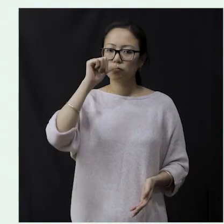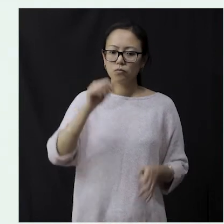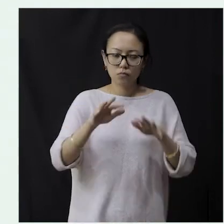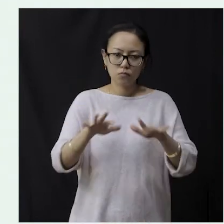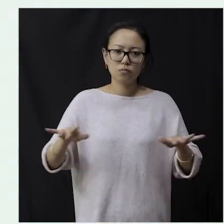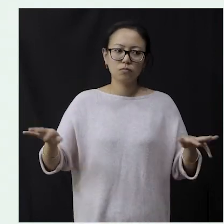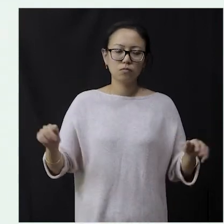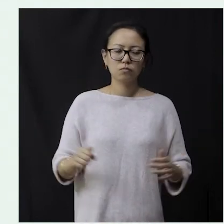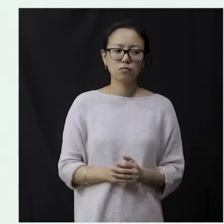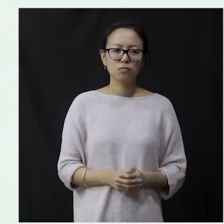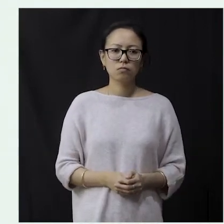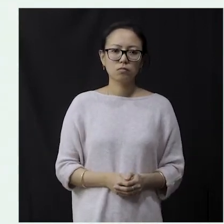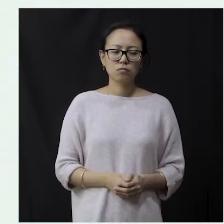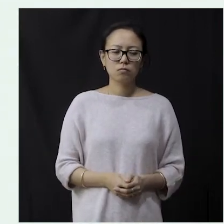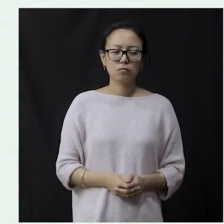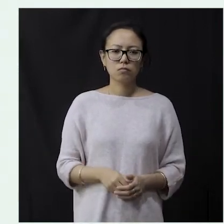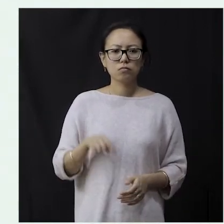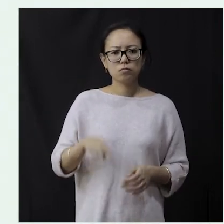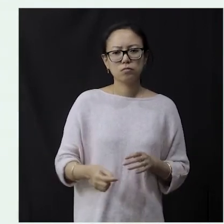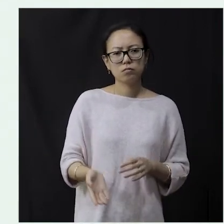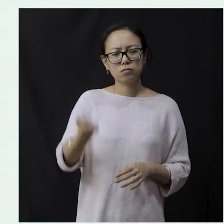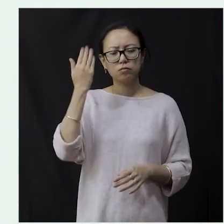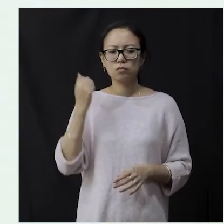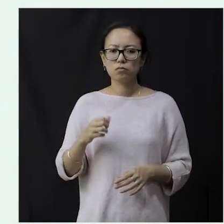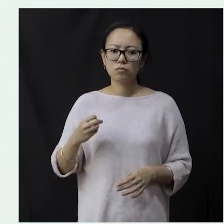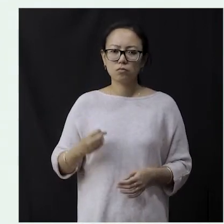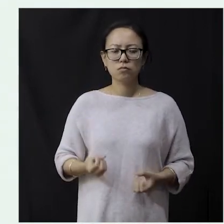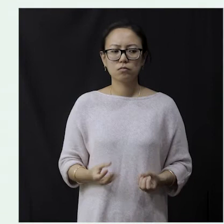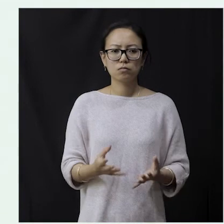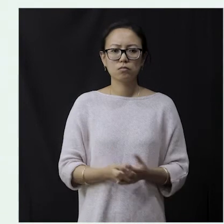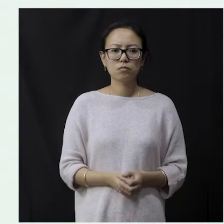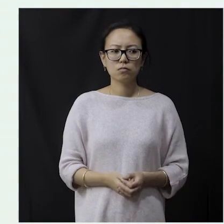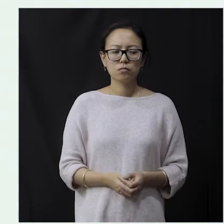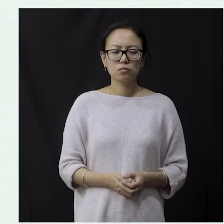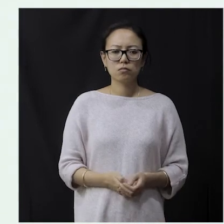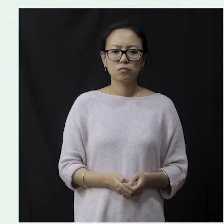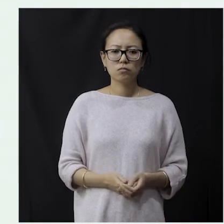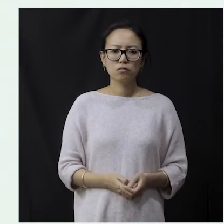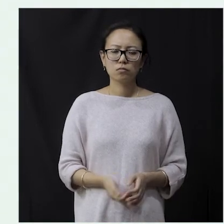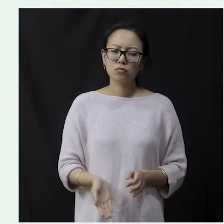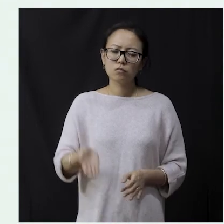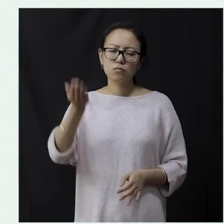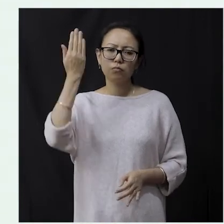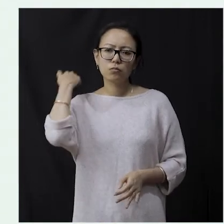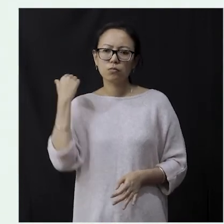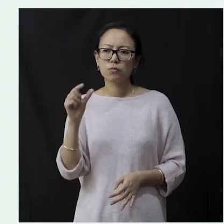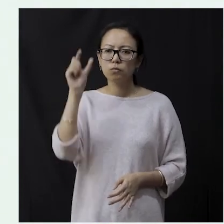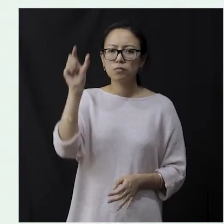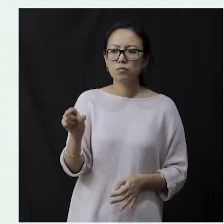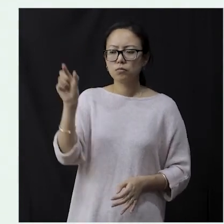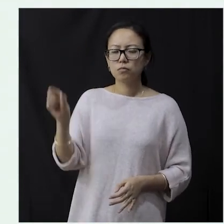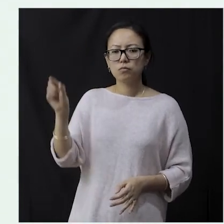beginning, okay? Here in this transportation, what happened was earlier people did